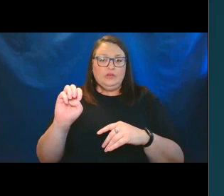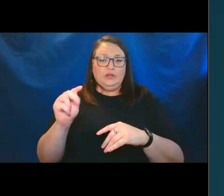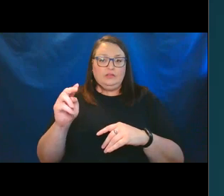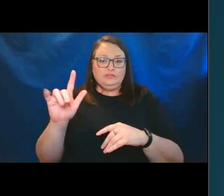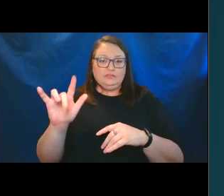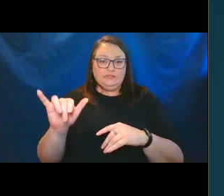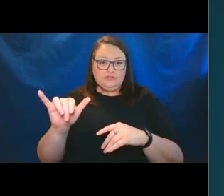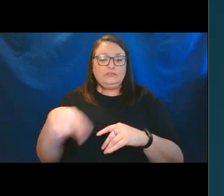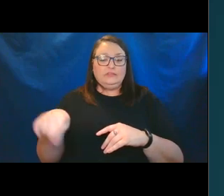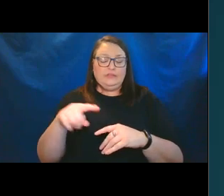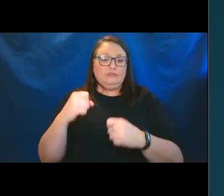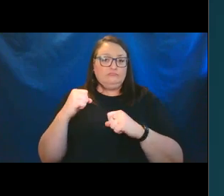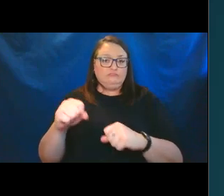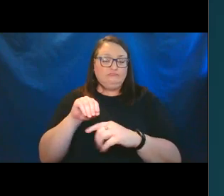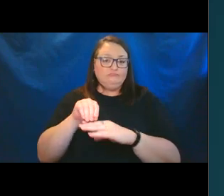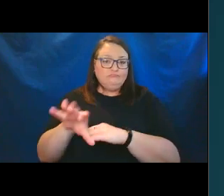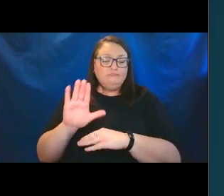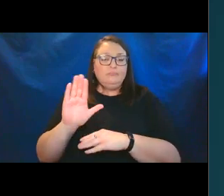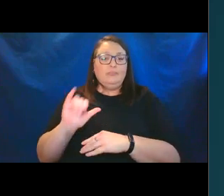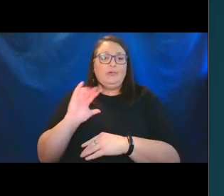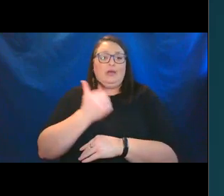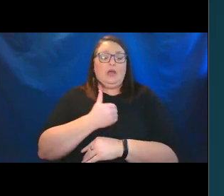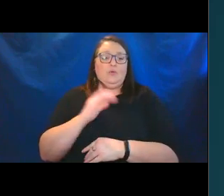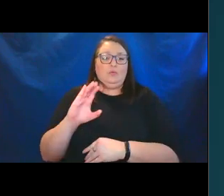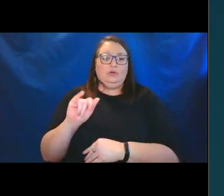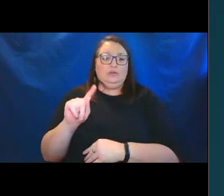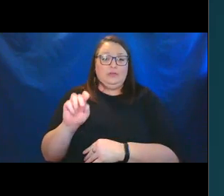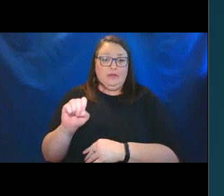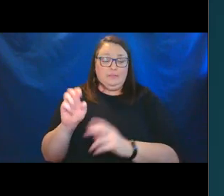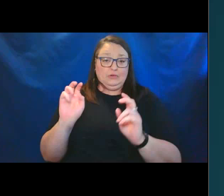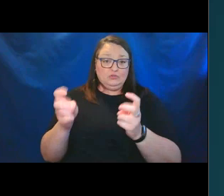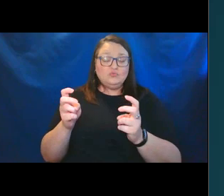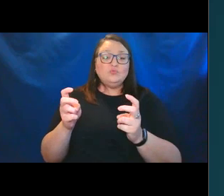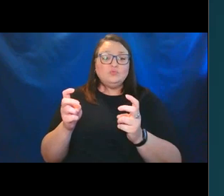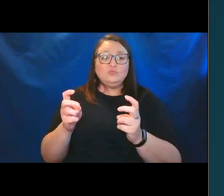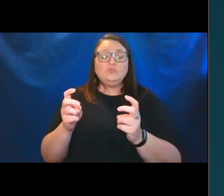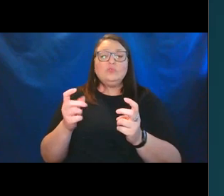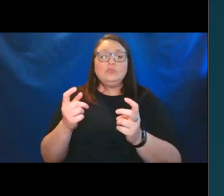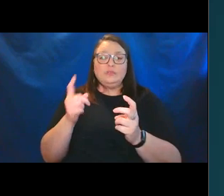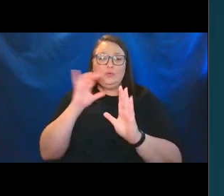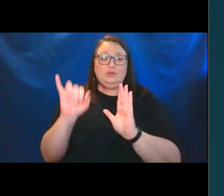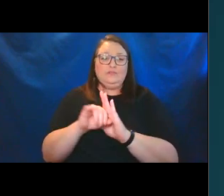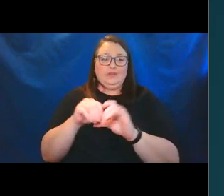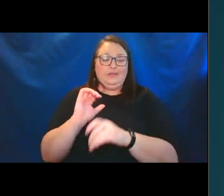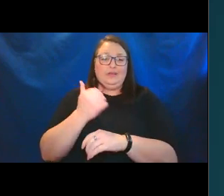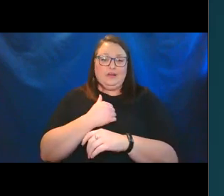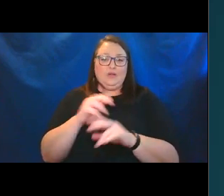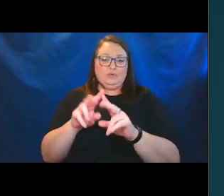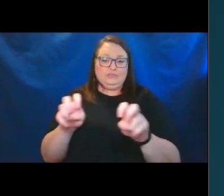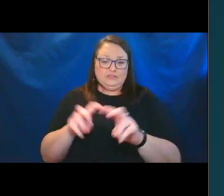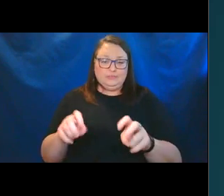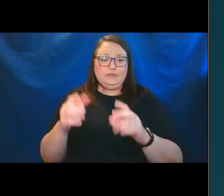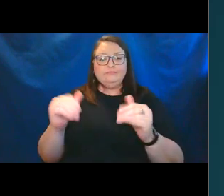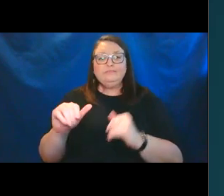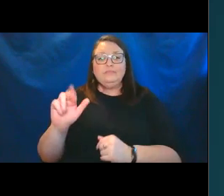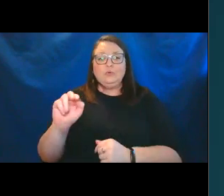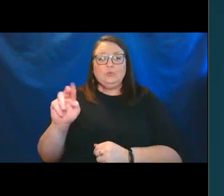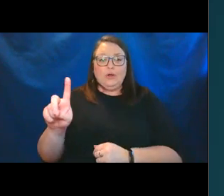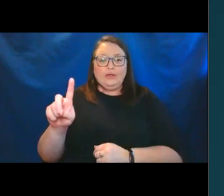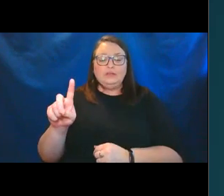are heavily impacted by our climate issues that were identified in our assessment. And obviously RAN, not like just in terms of a